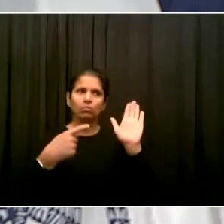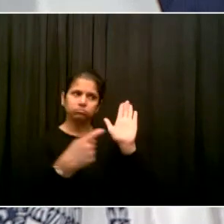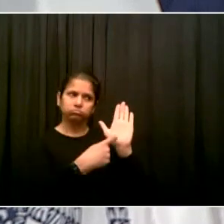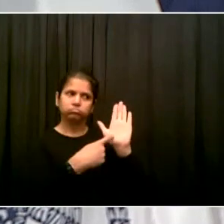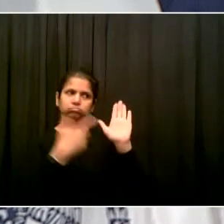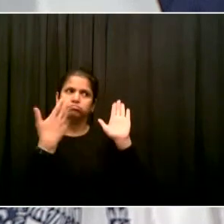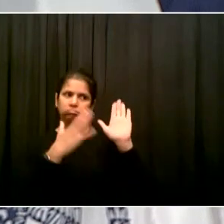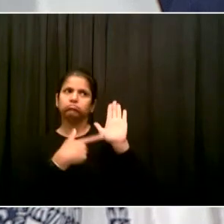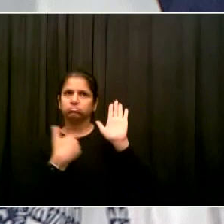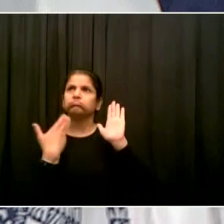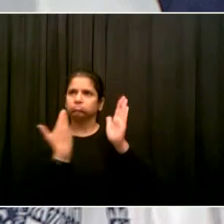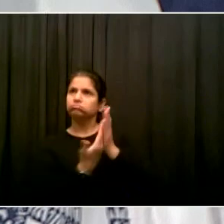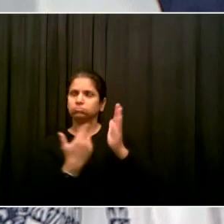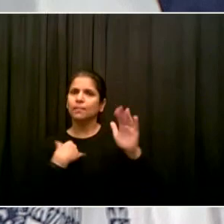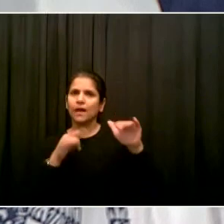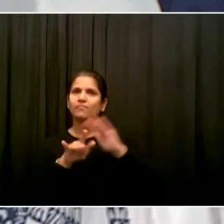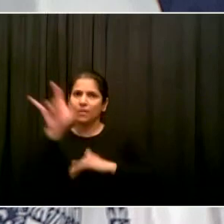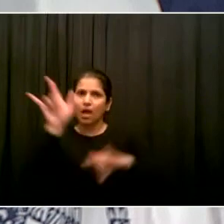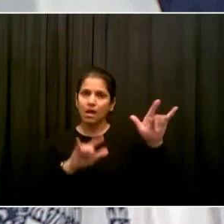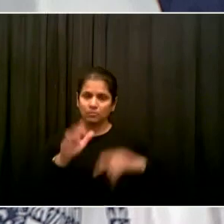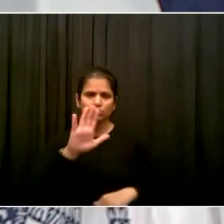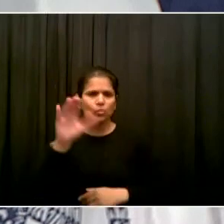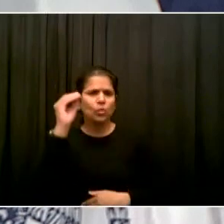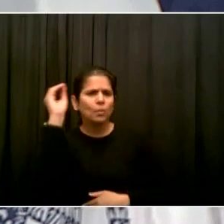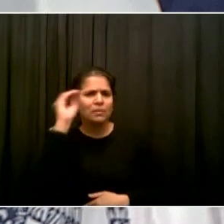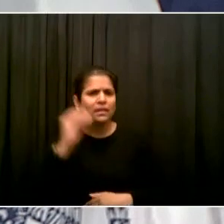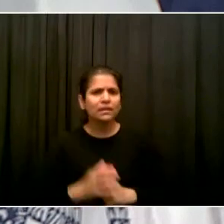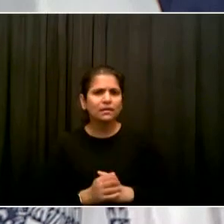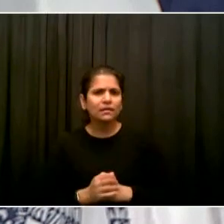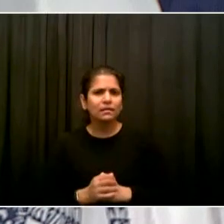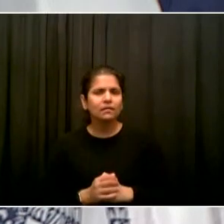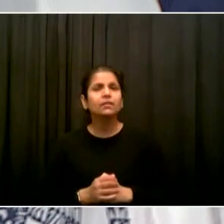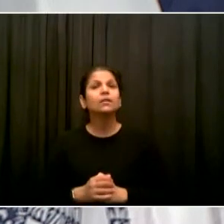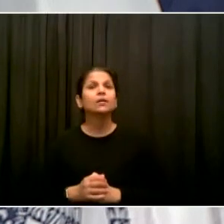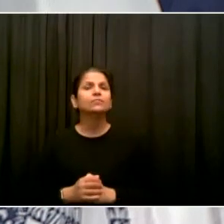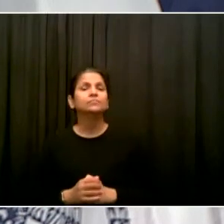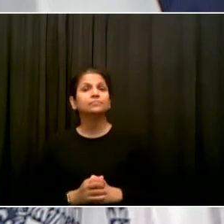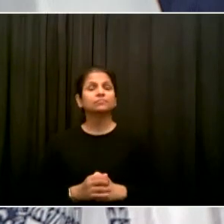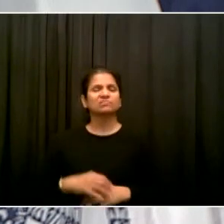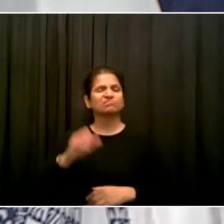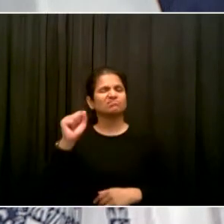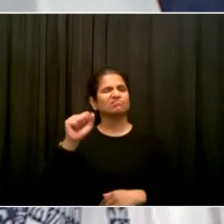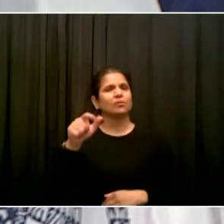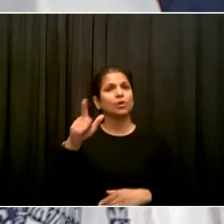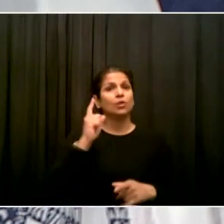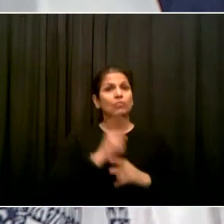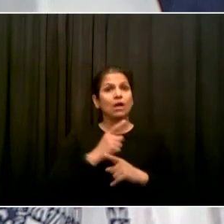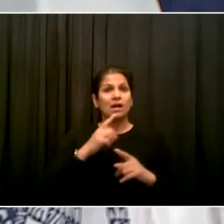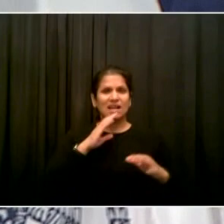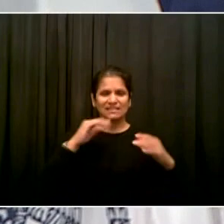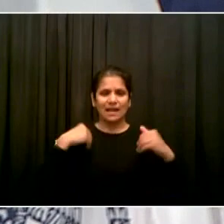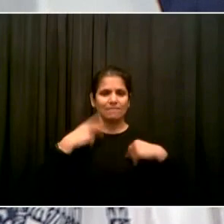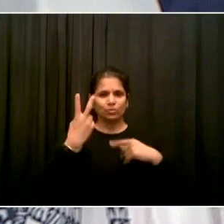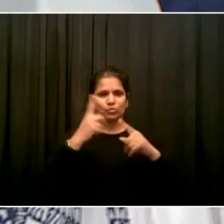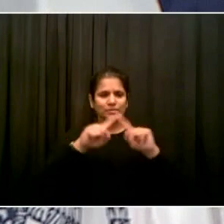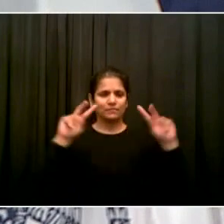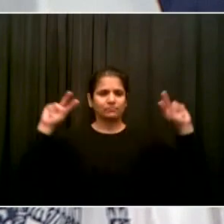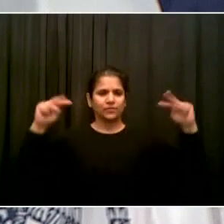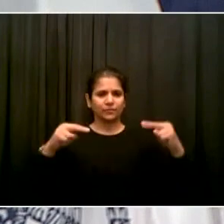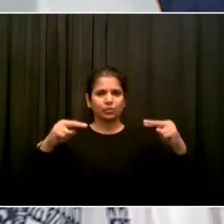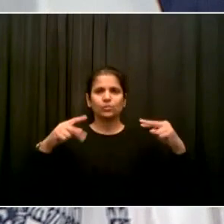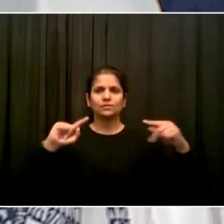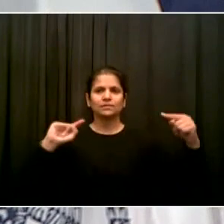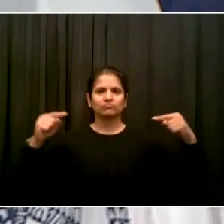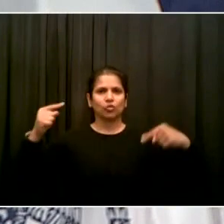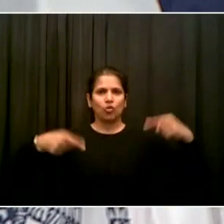divisive issue, and I think we should all sort of pause and take a breath on this, look at why it's troubling to folks. Put aside